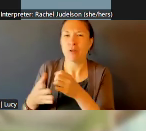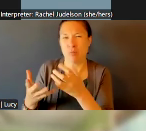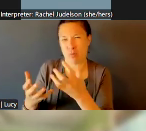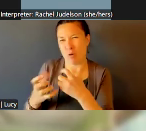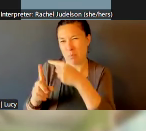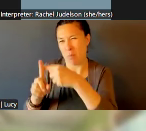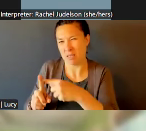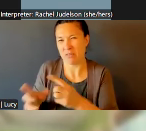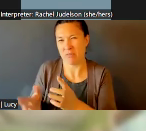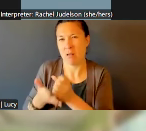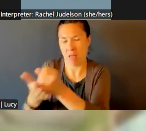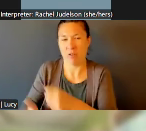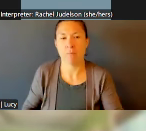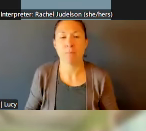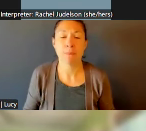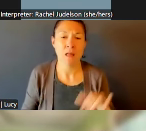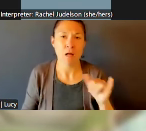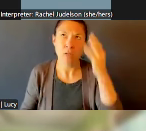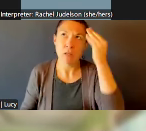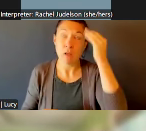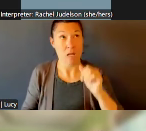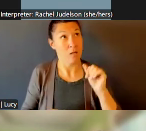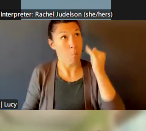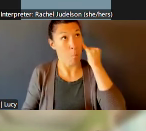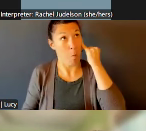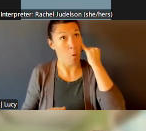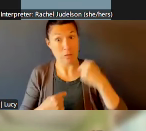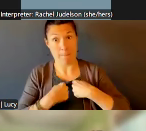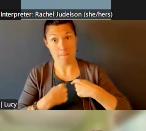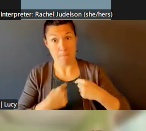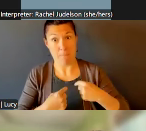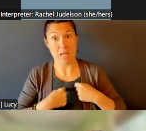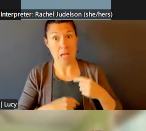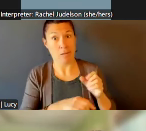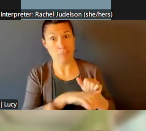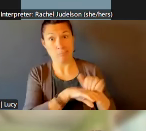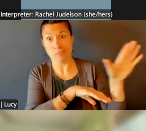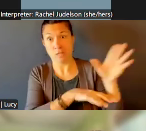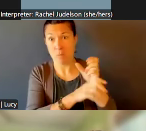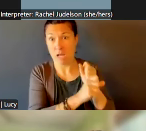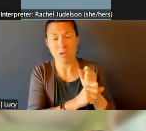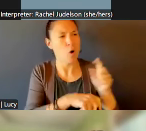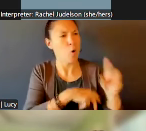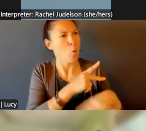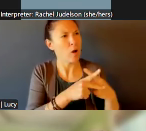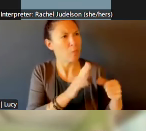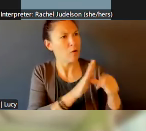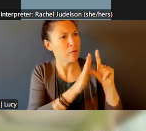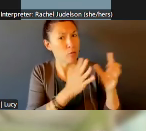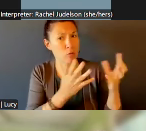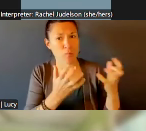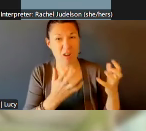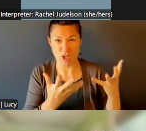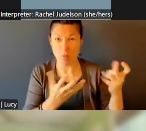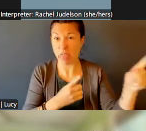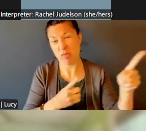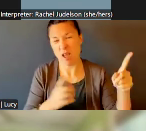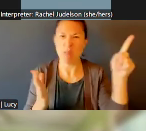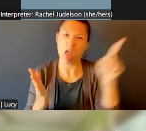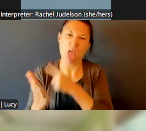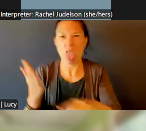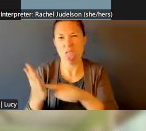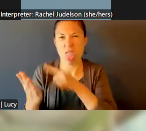submitting an abstract, what kind of review would you like to receive? Would you like it to be destructive? Would you like it to be dismissive